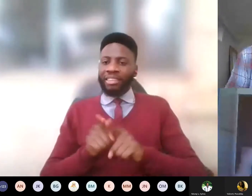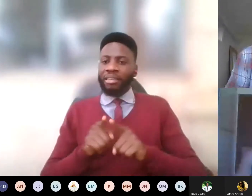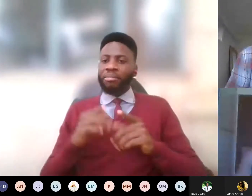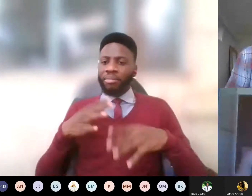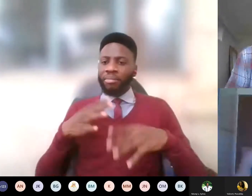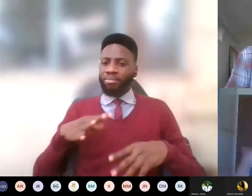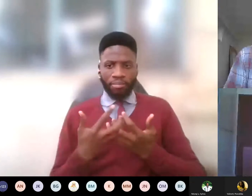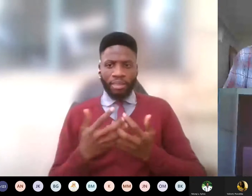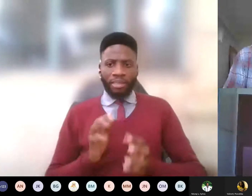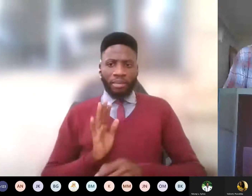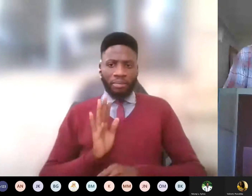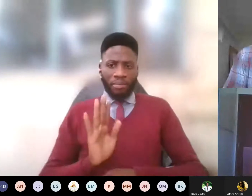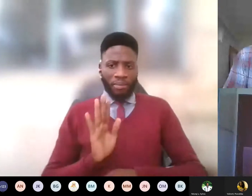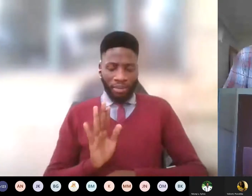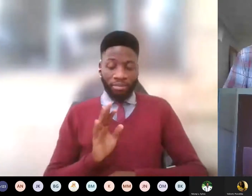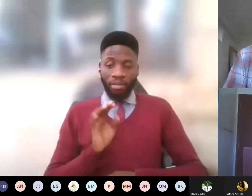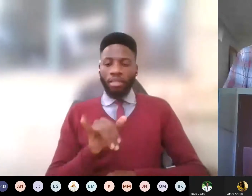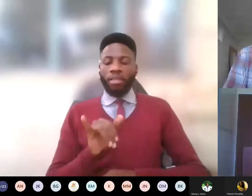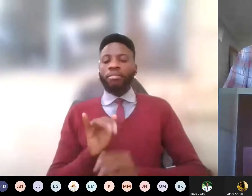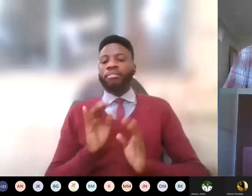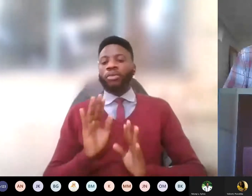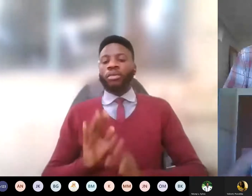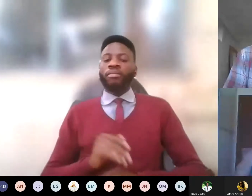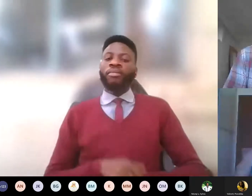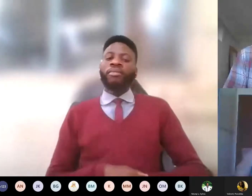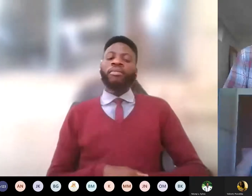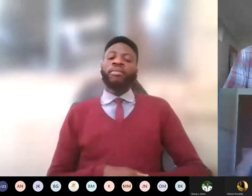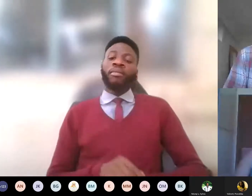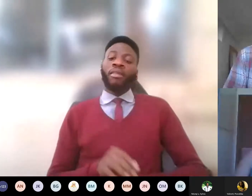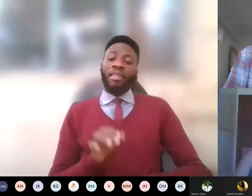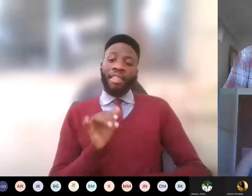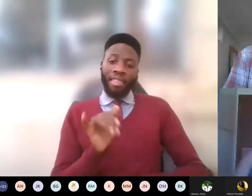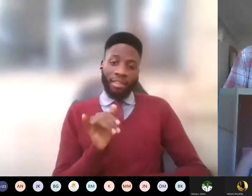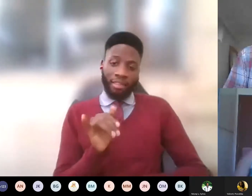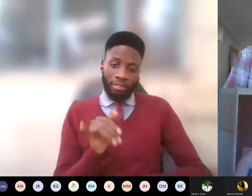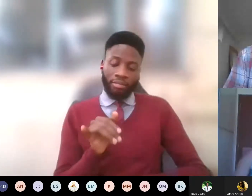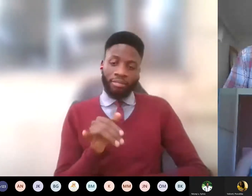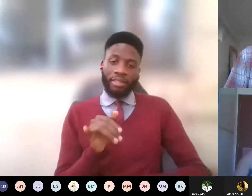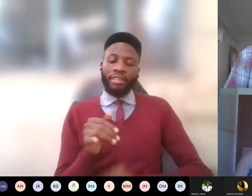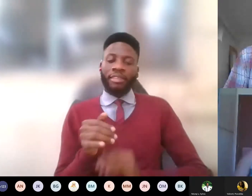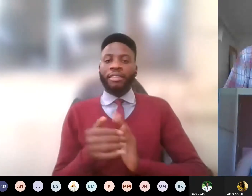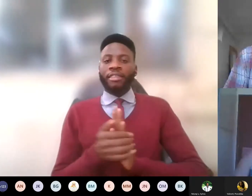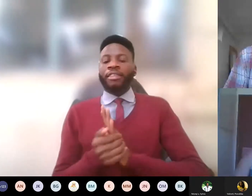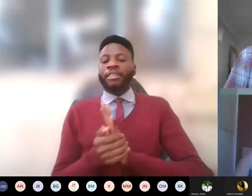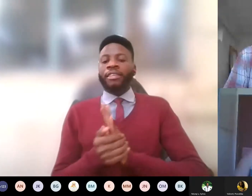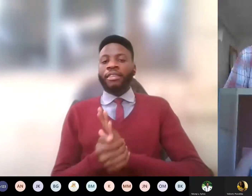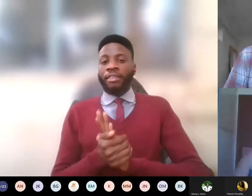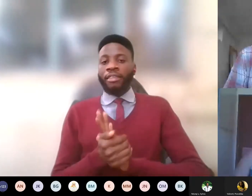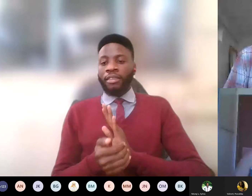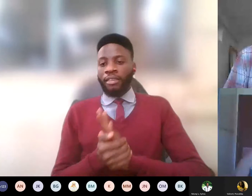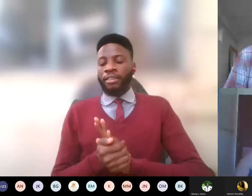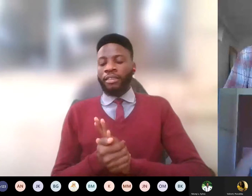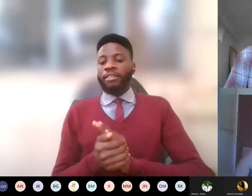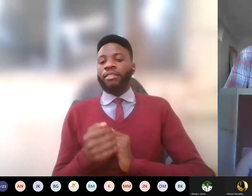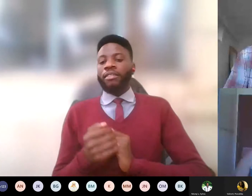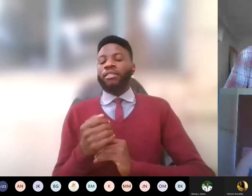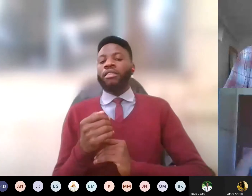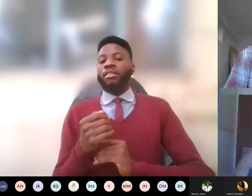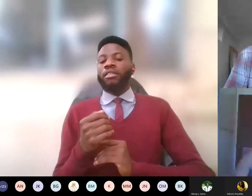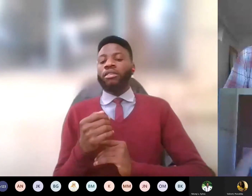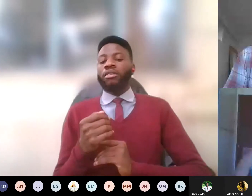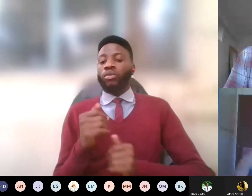Agile project and people management skills is another area. Digital marketing skills. If everything is going